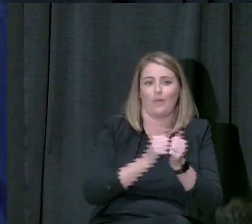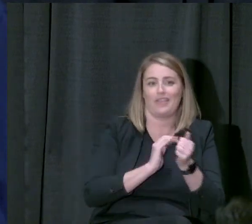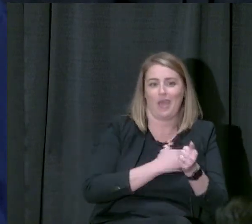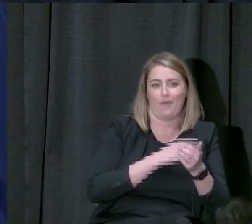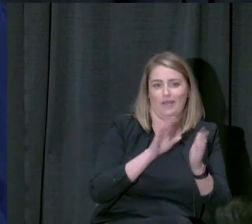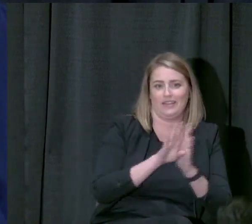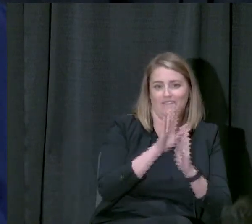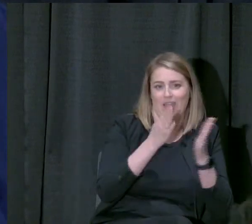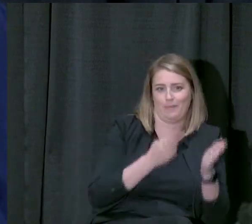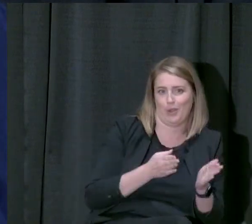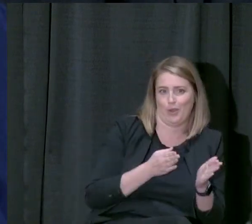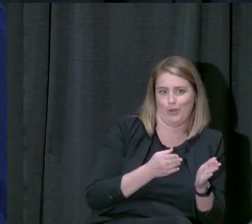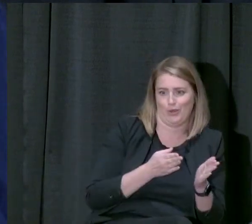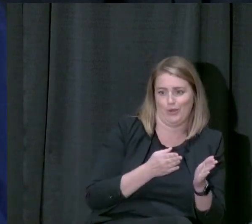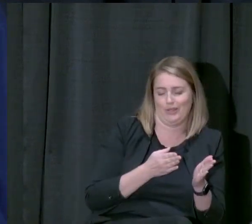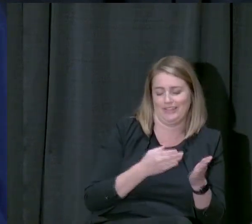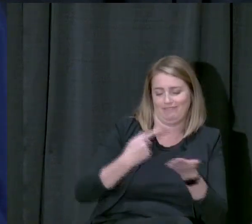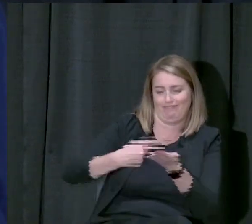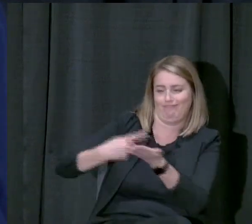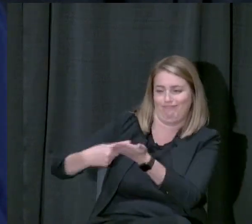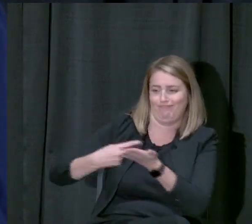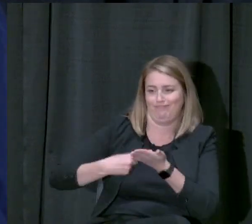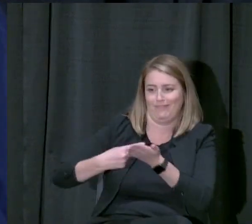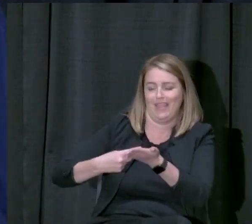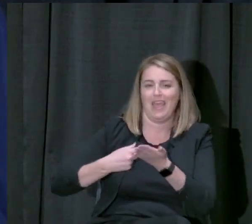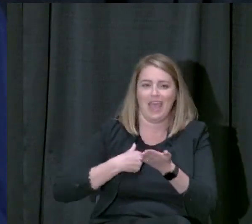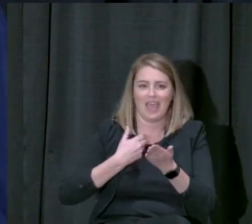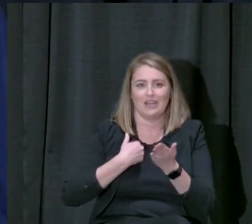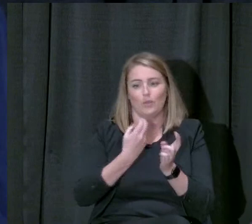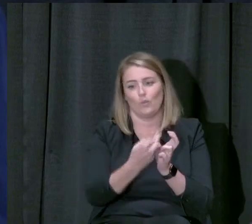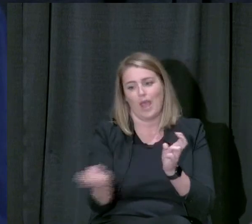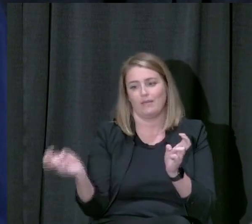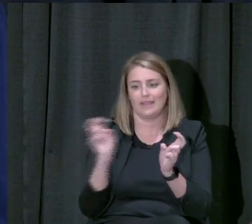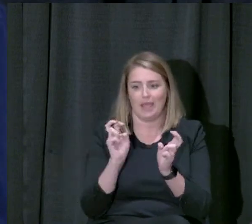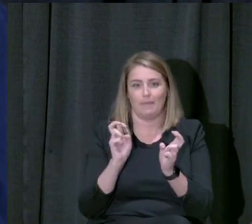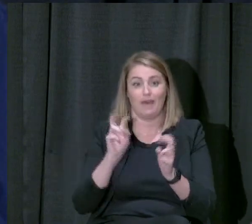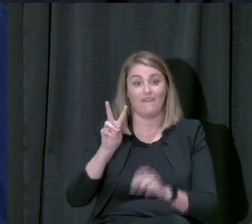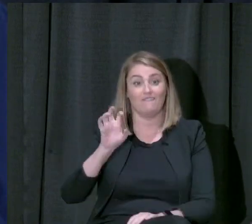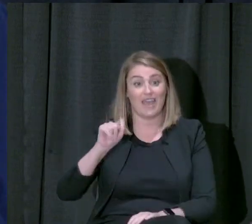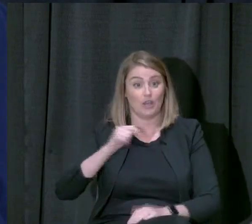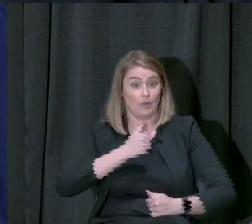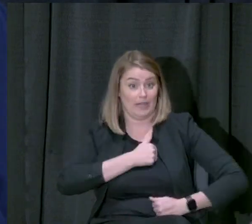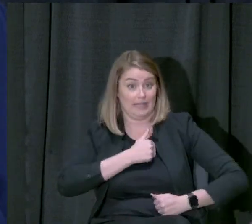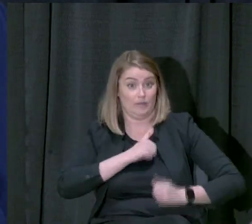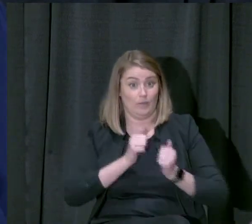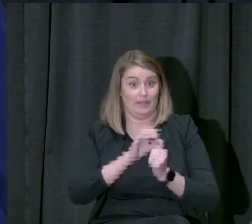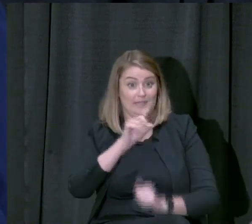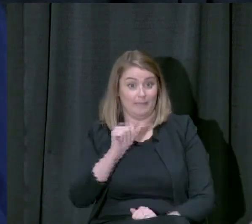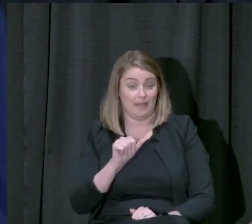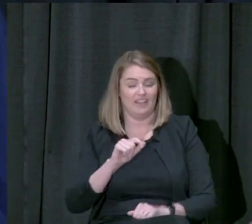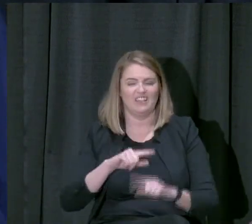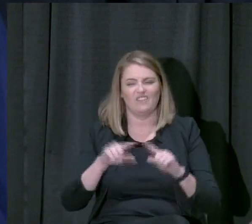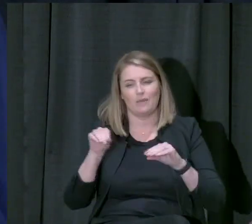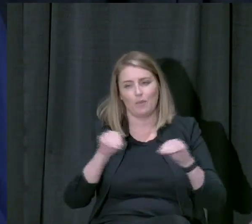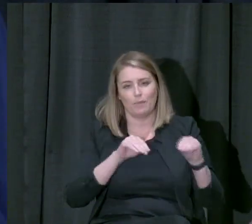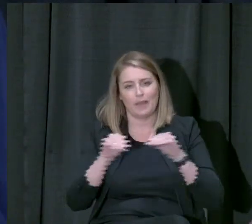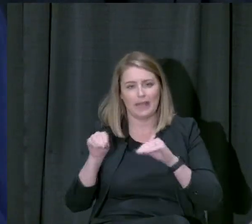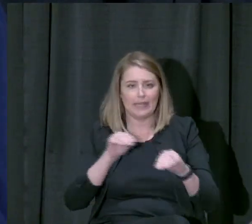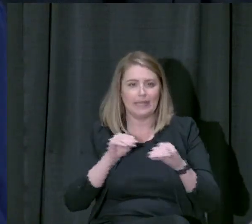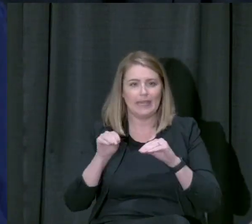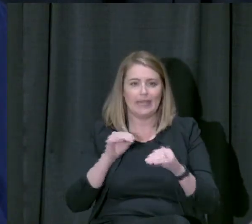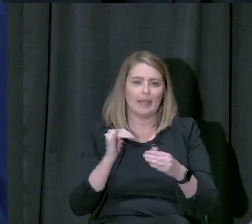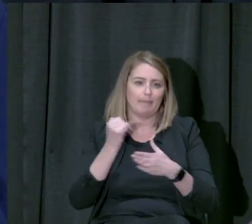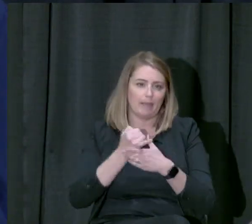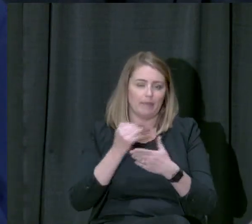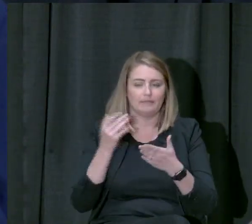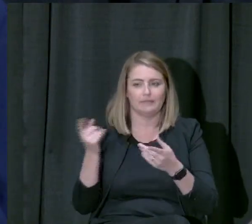I've put together a roundtable of veterans with disabilities. Folks with mobility impairments have come in